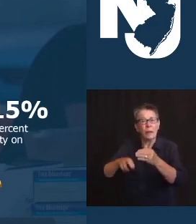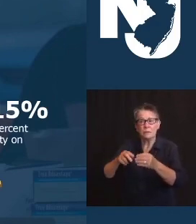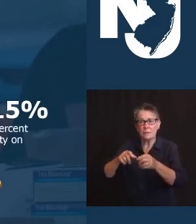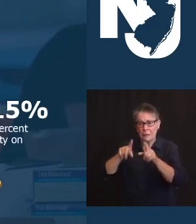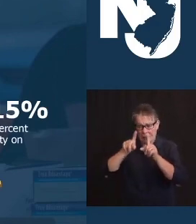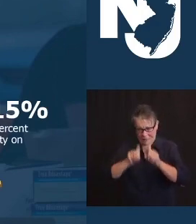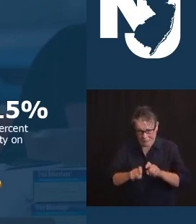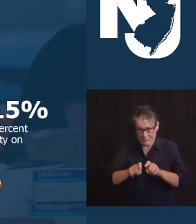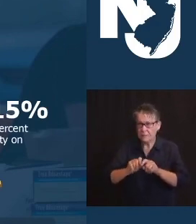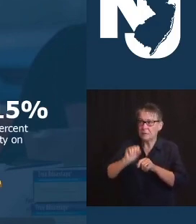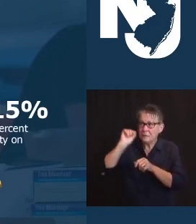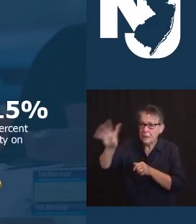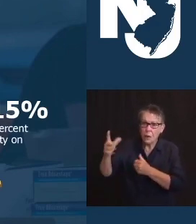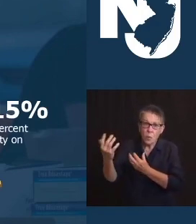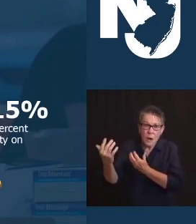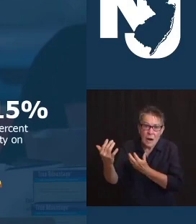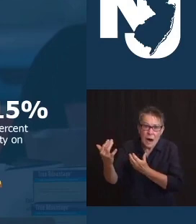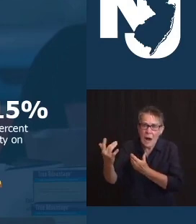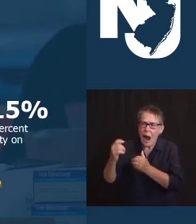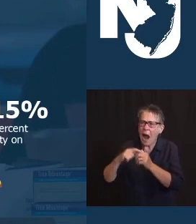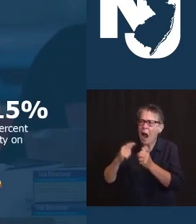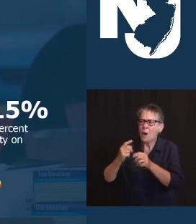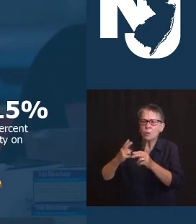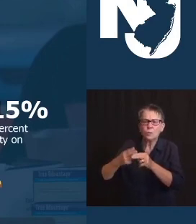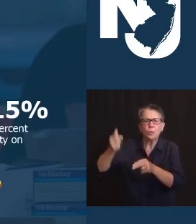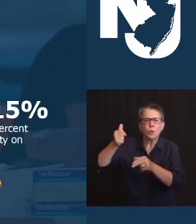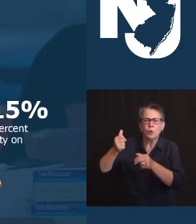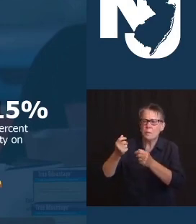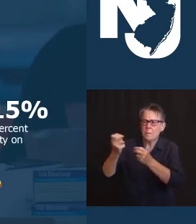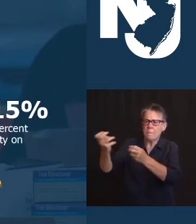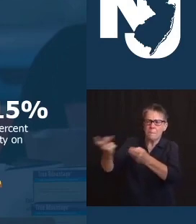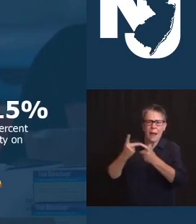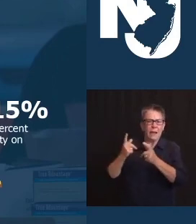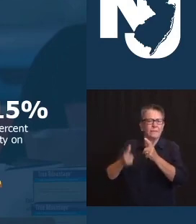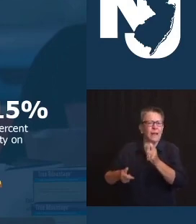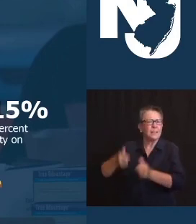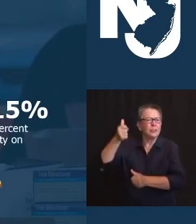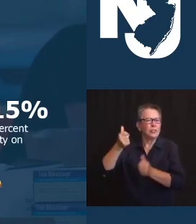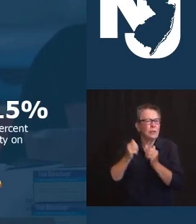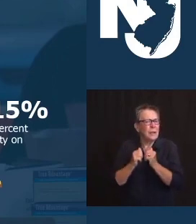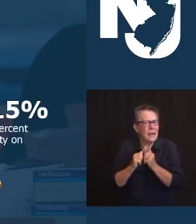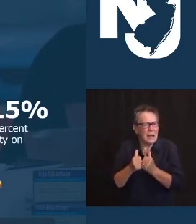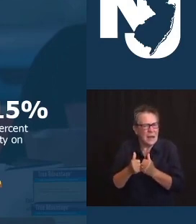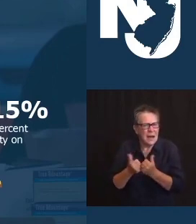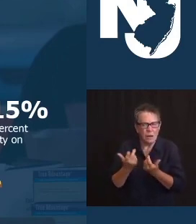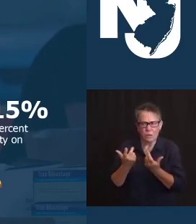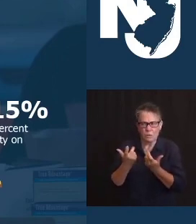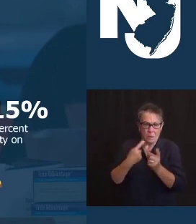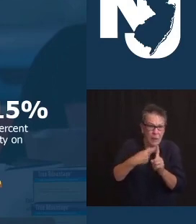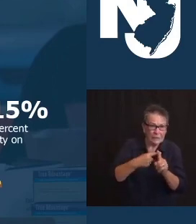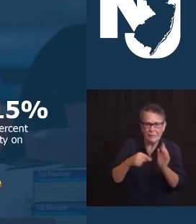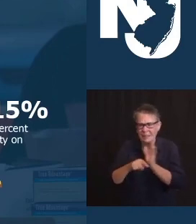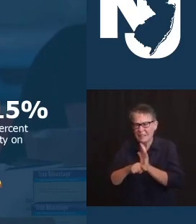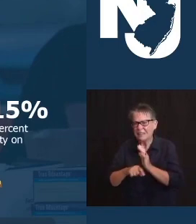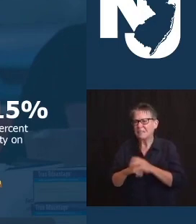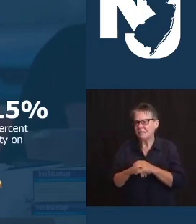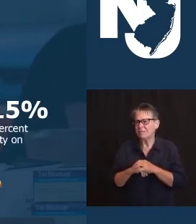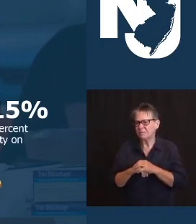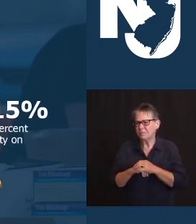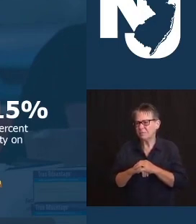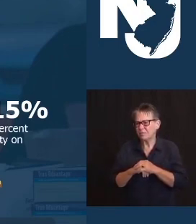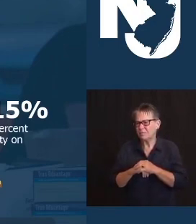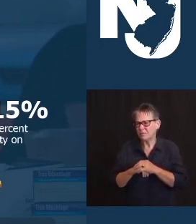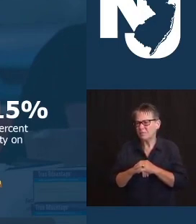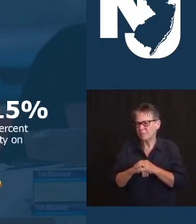tracing capabilities and working with local health departments to identify causes of outbreaks that have contributed to recent increases in our